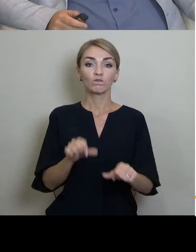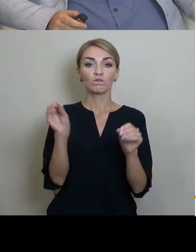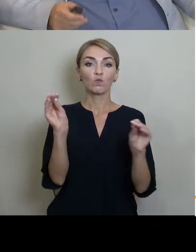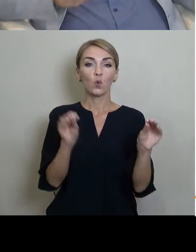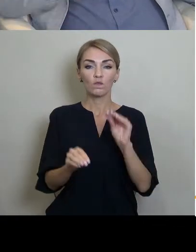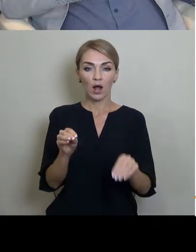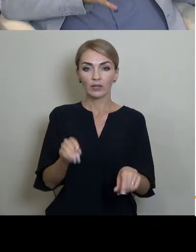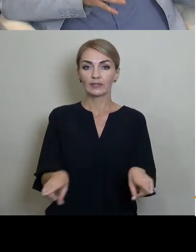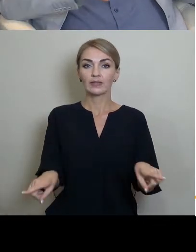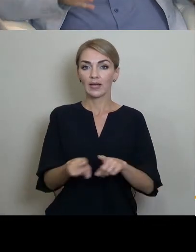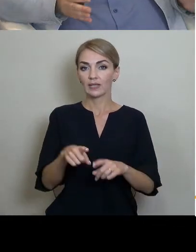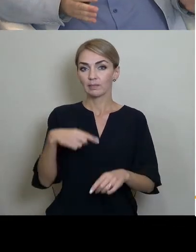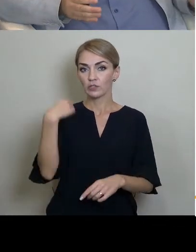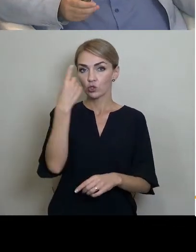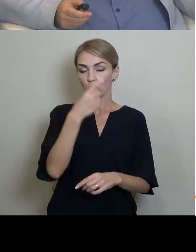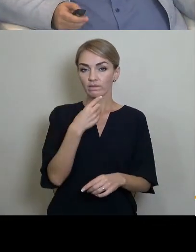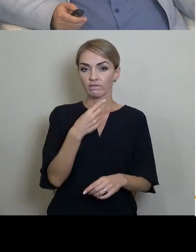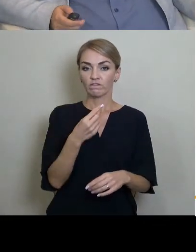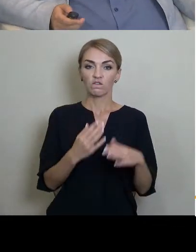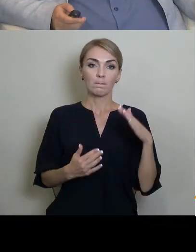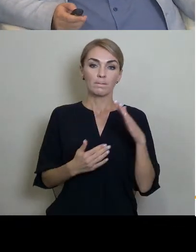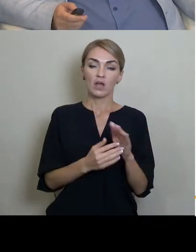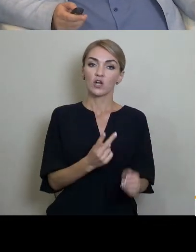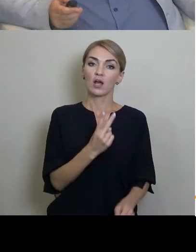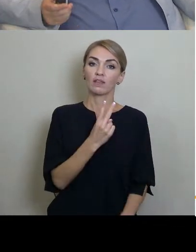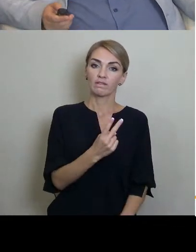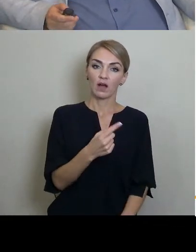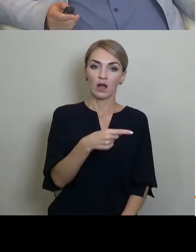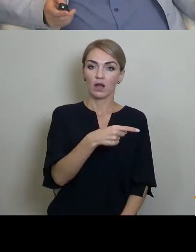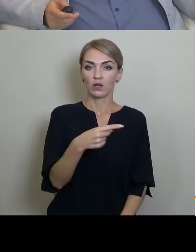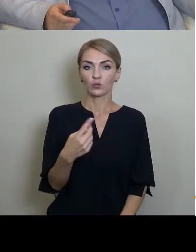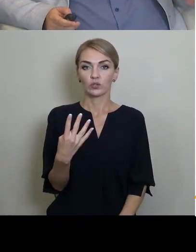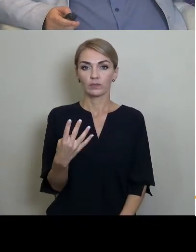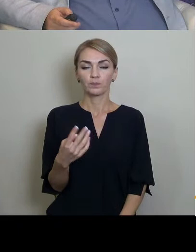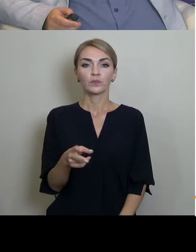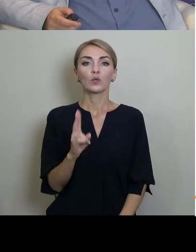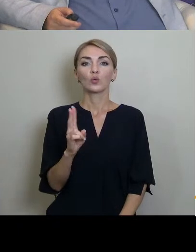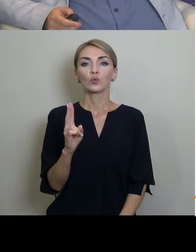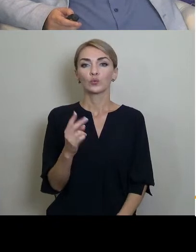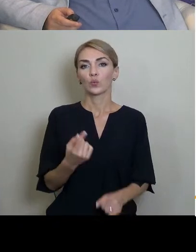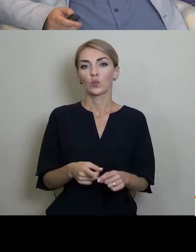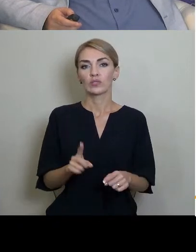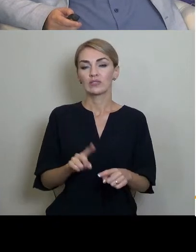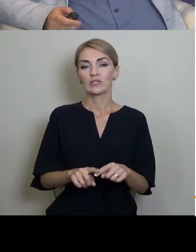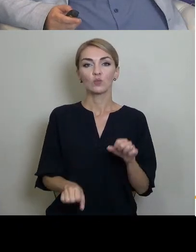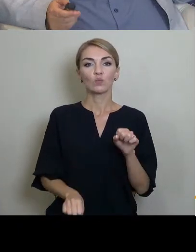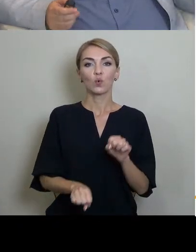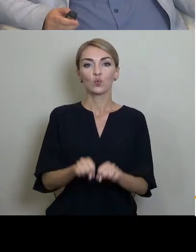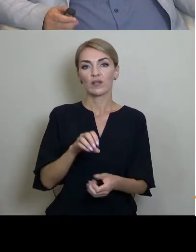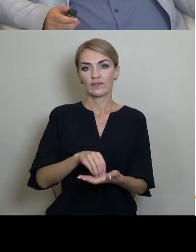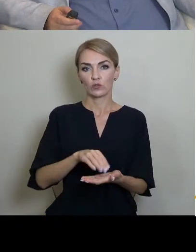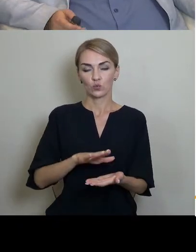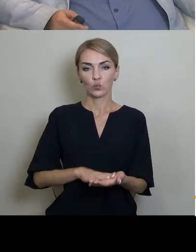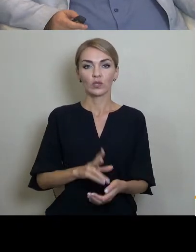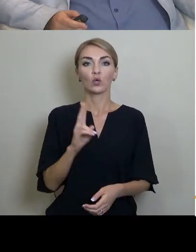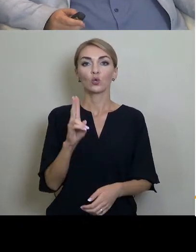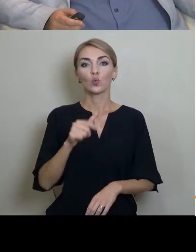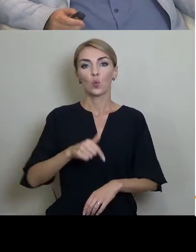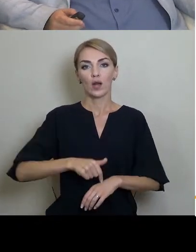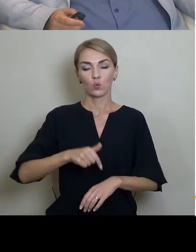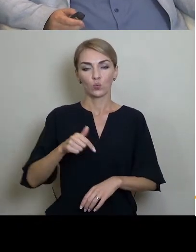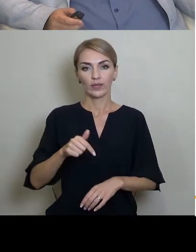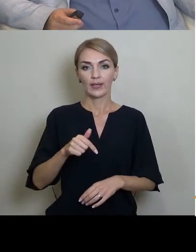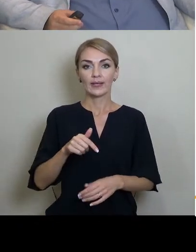we can answer to the question, well, 2 until 4 should be there. Who